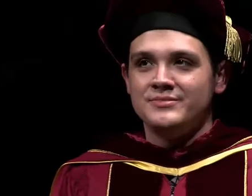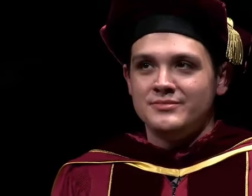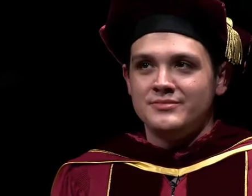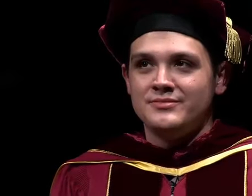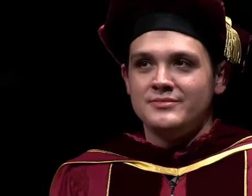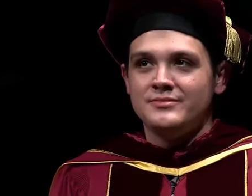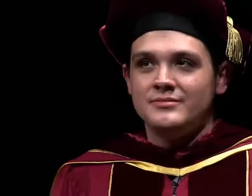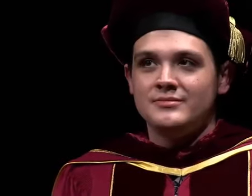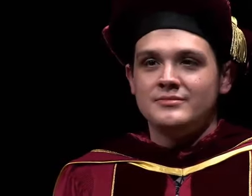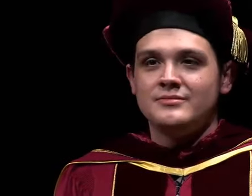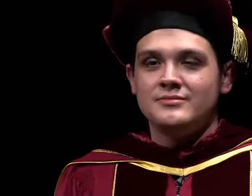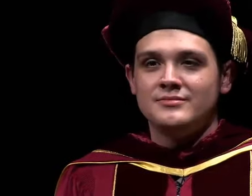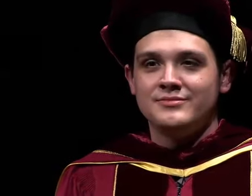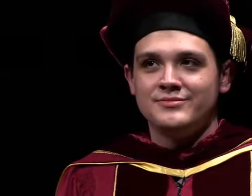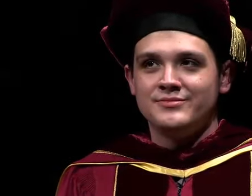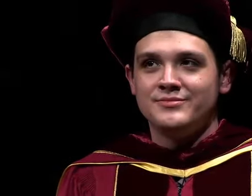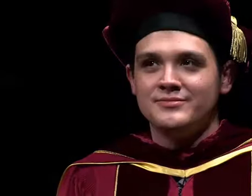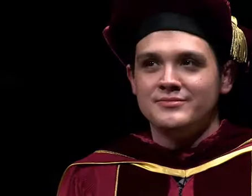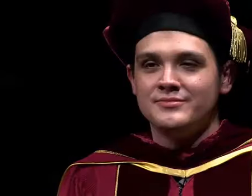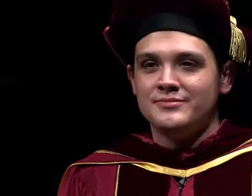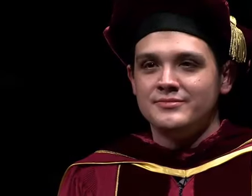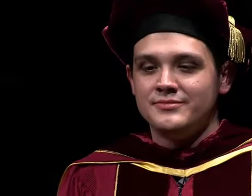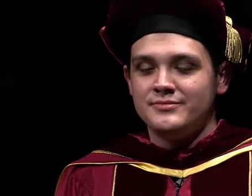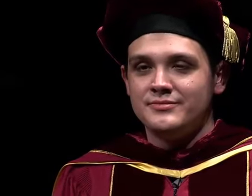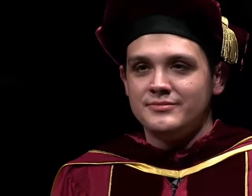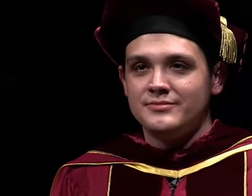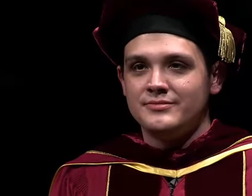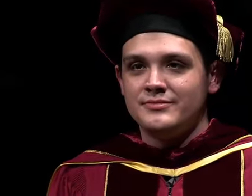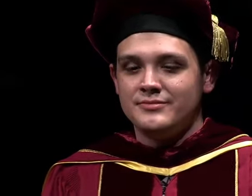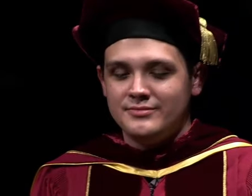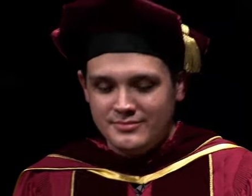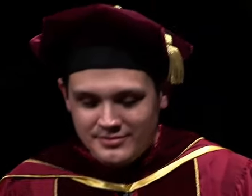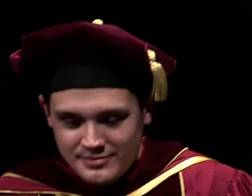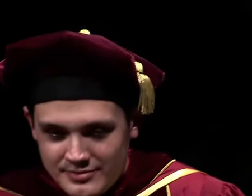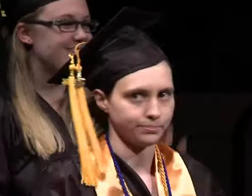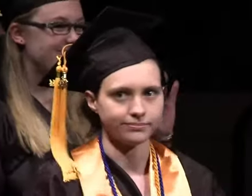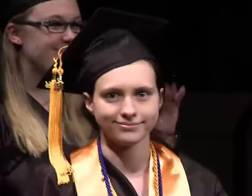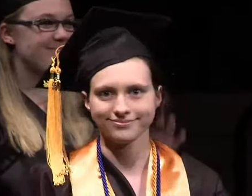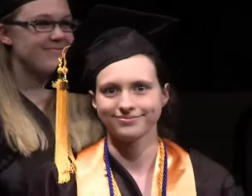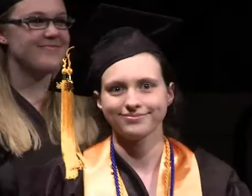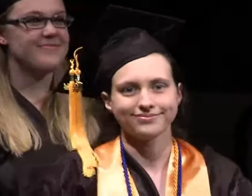Matthew R. Trueheart. Trevor Eliason.